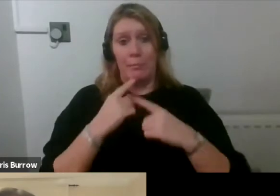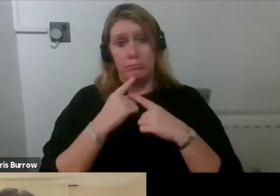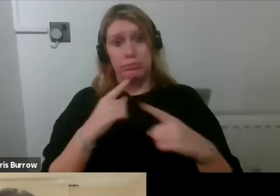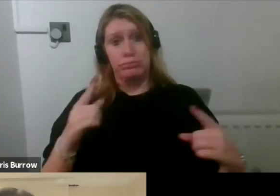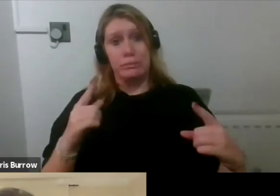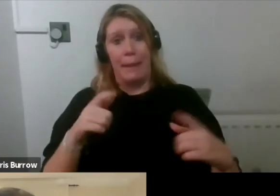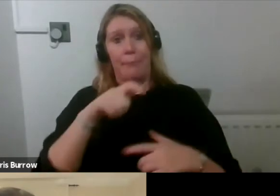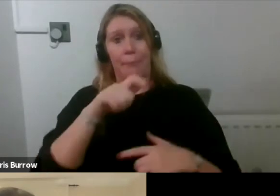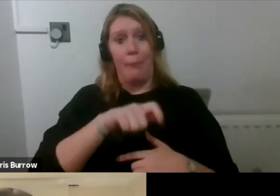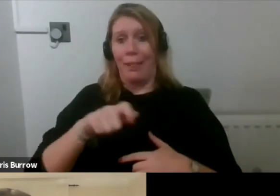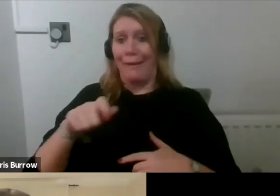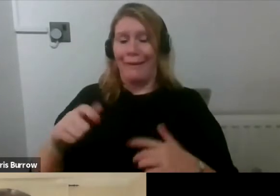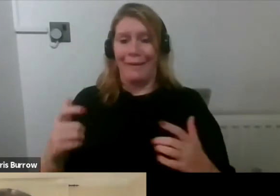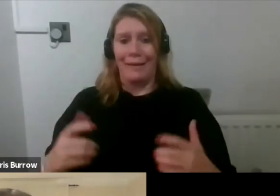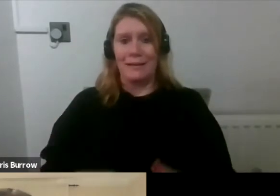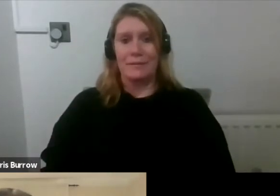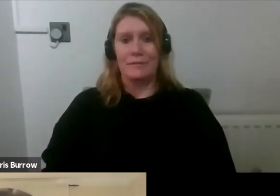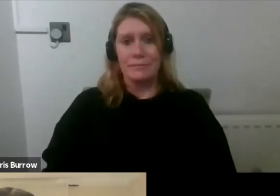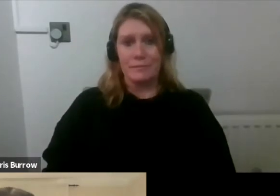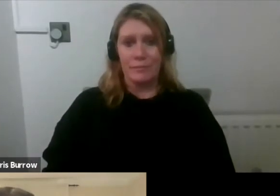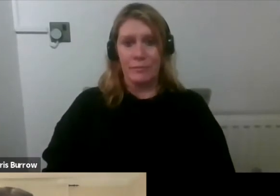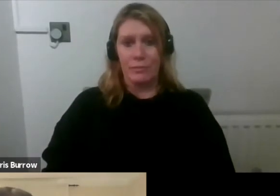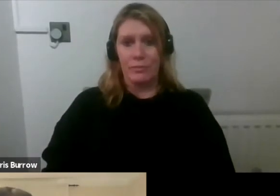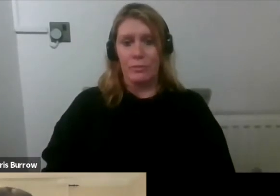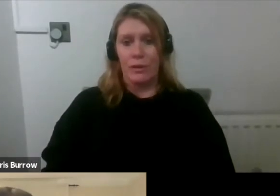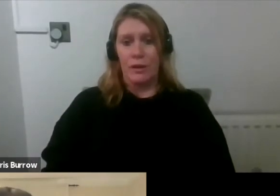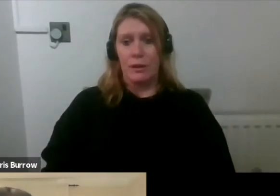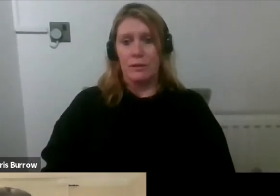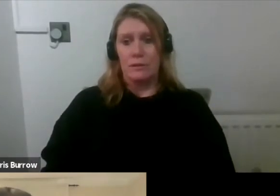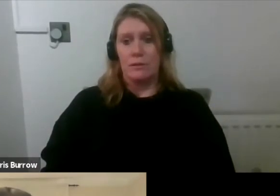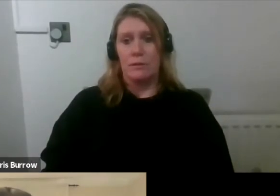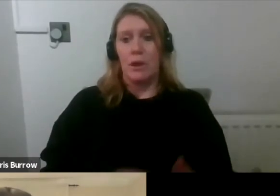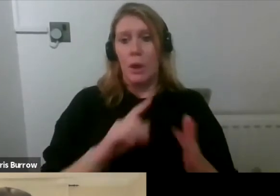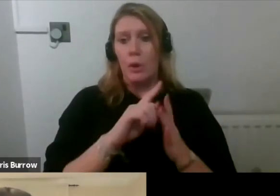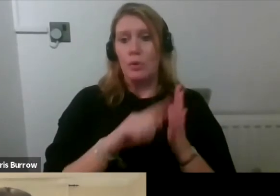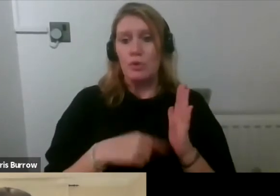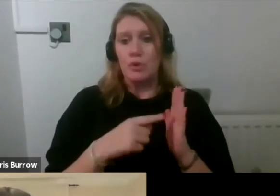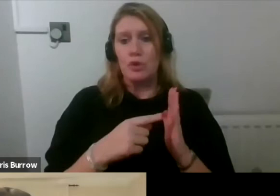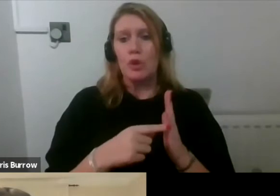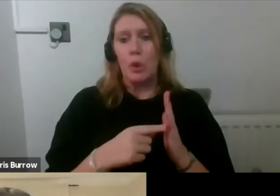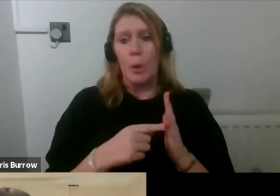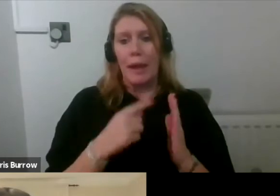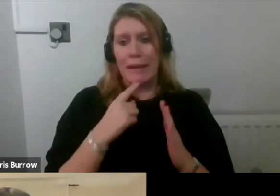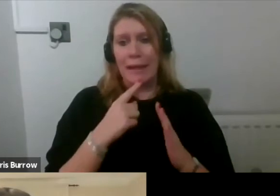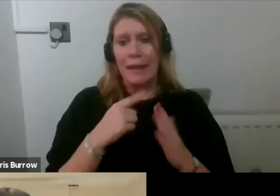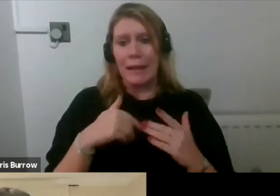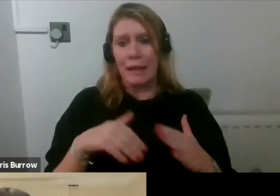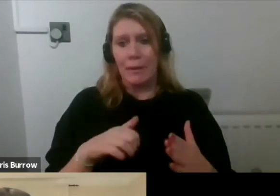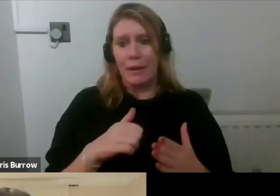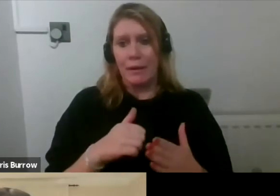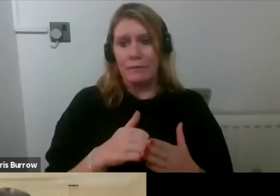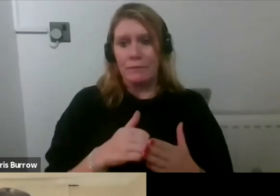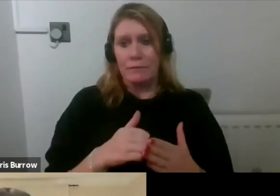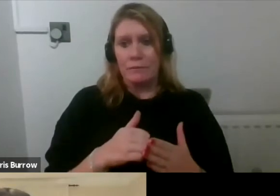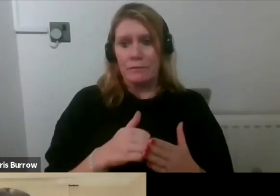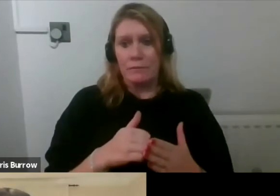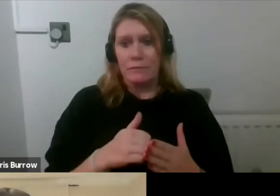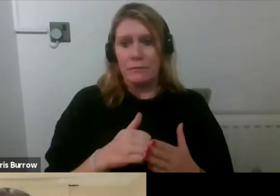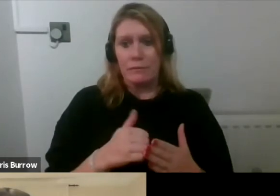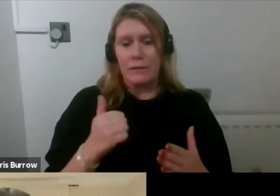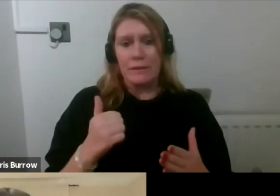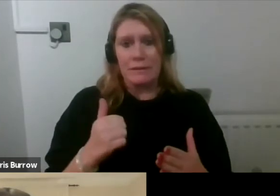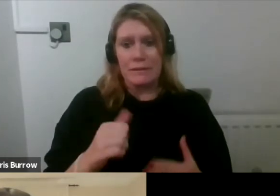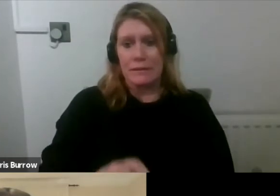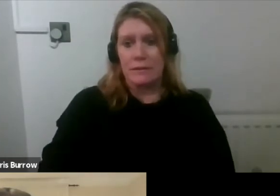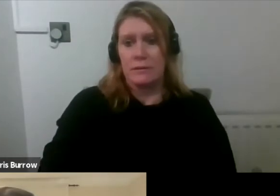2012. Yeah, I mean, it's been a fantastic exhibition to premiere. One of the things, before we